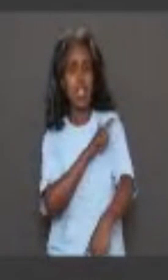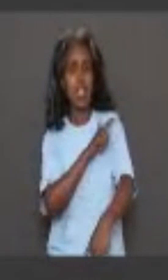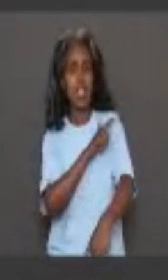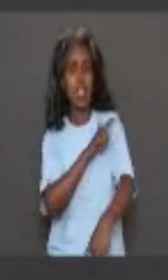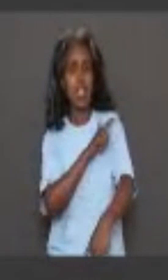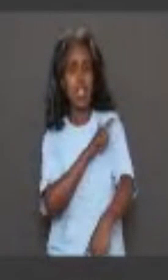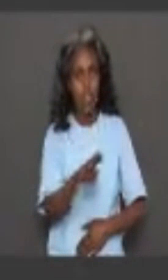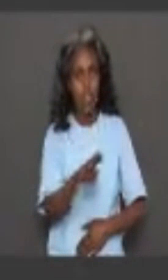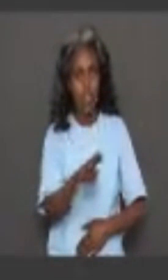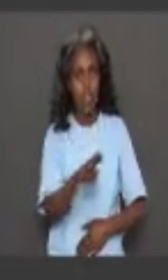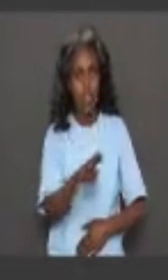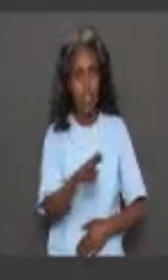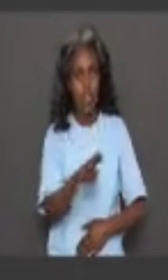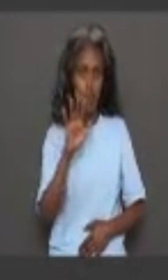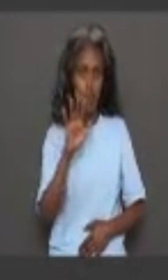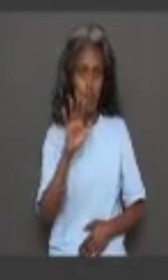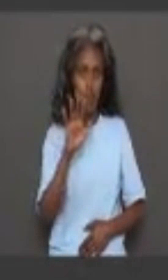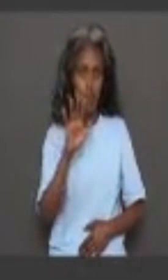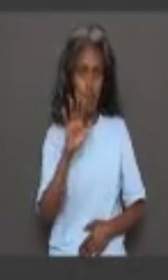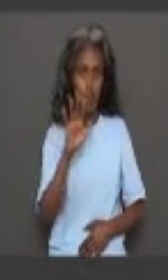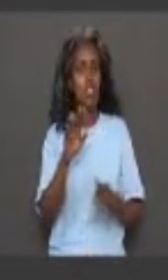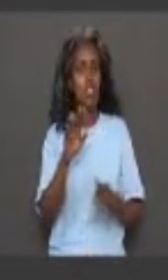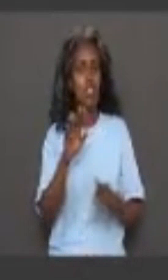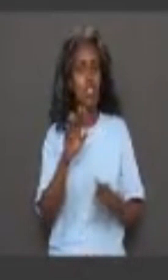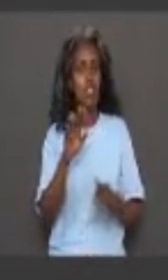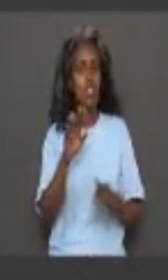root of 5 units.